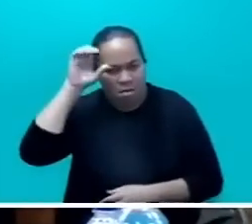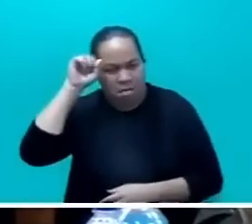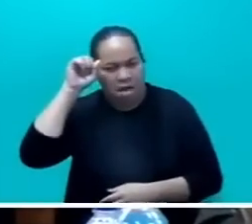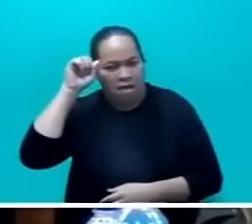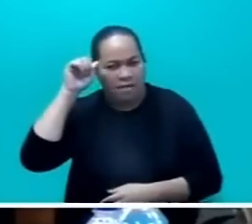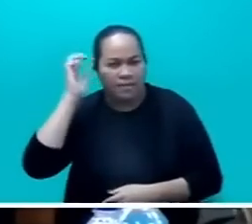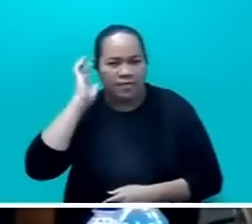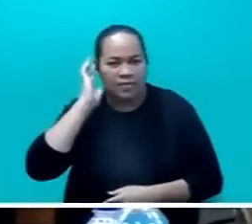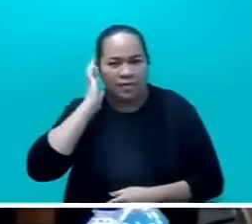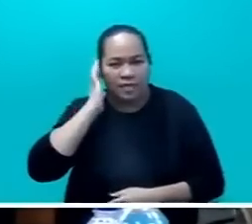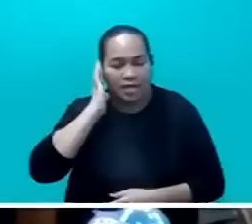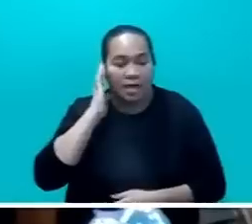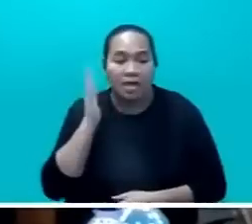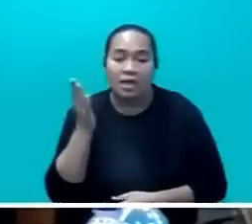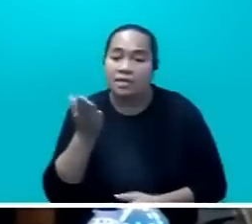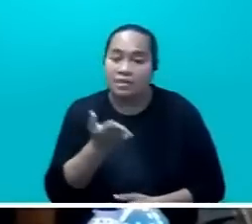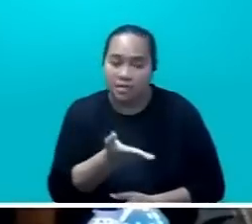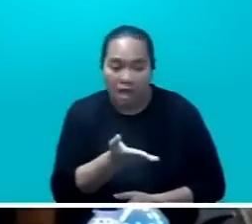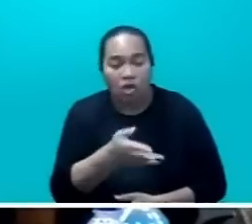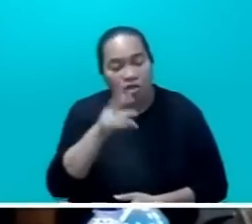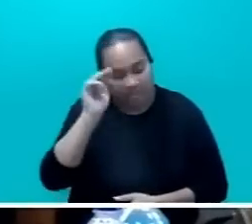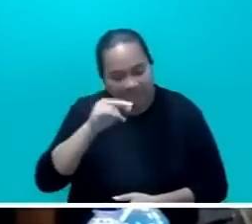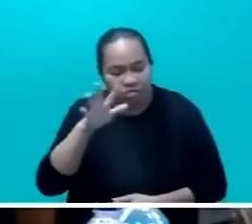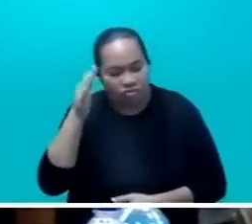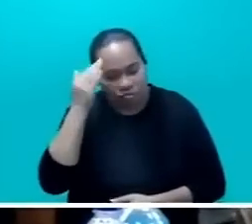and he needs to be reminded because